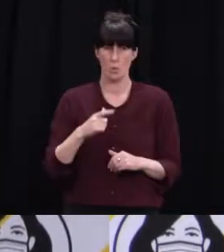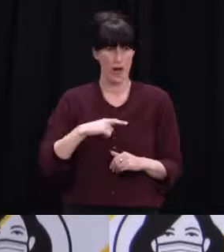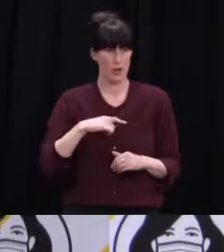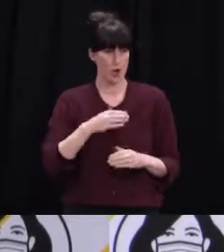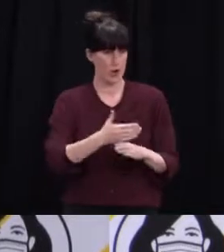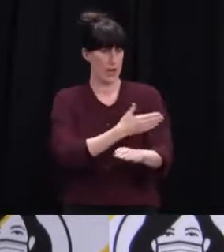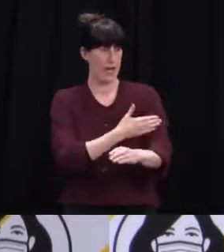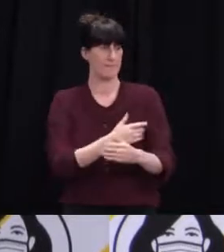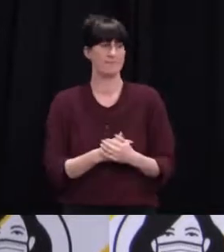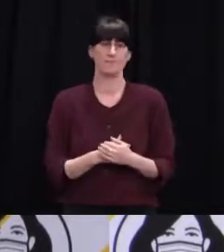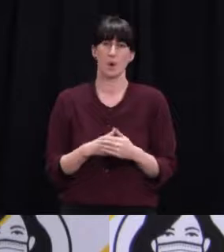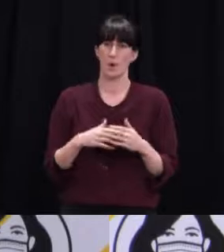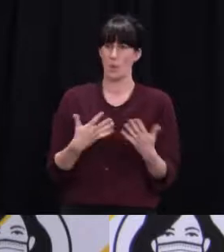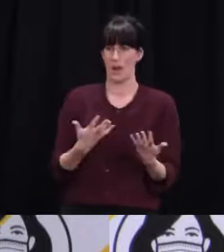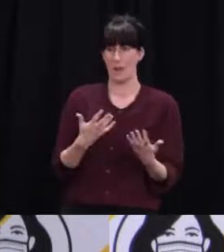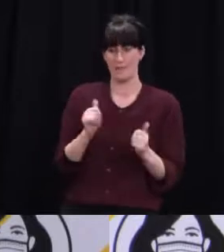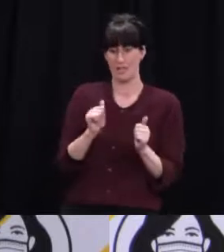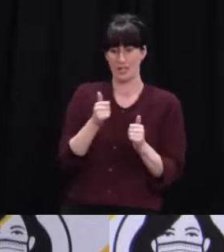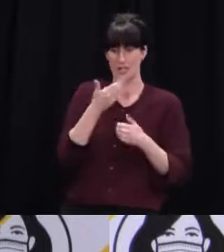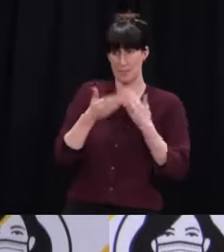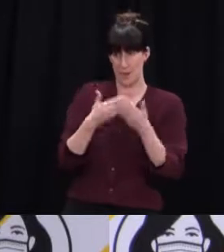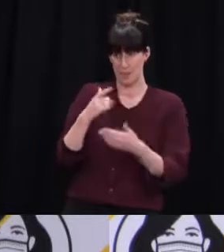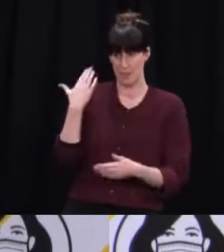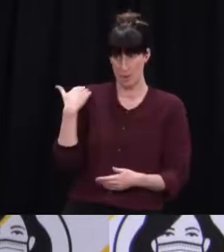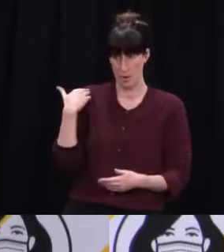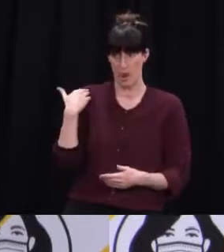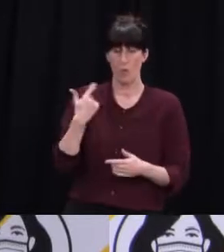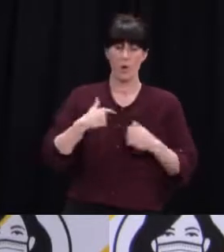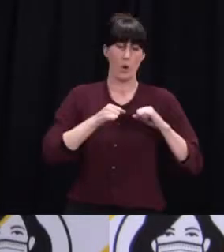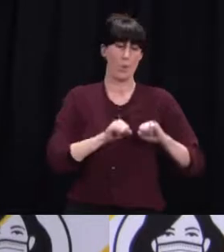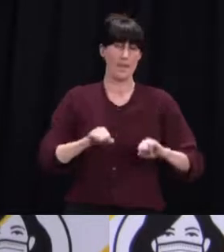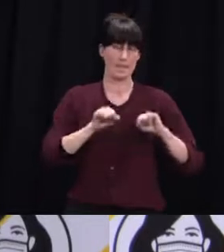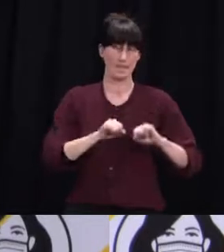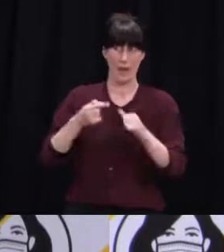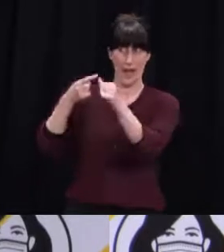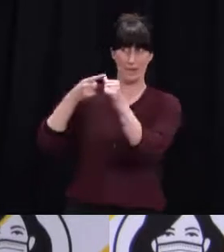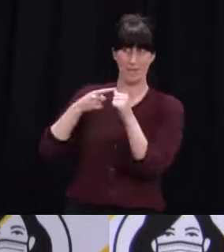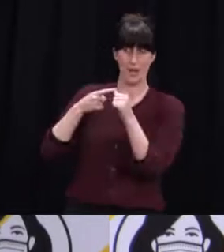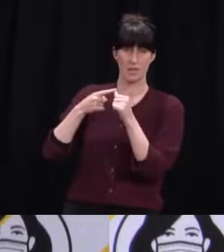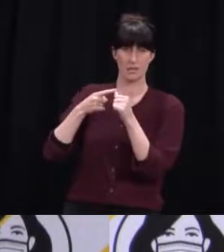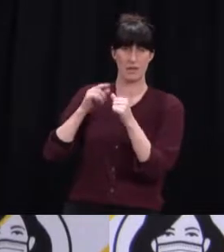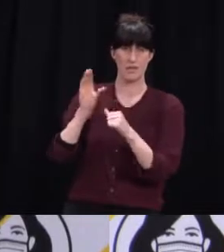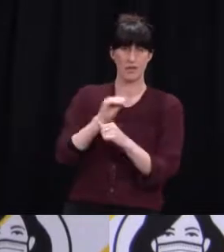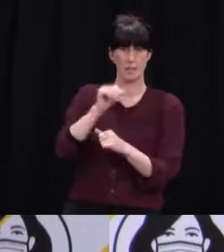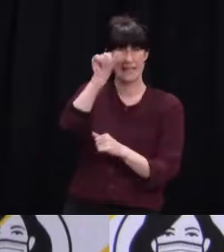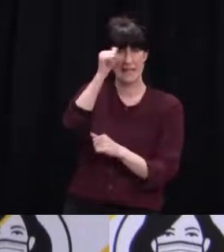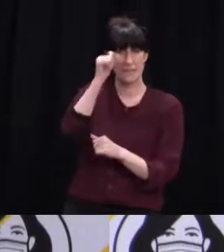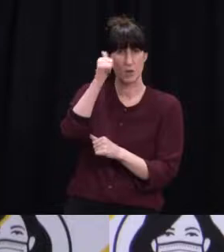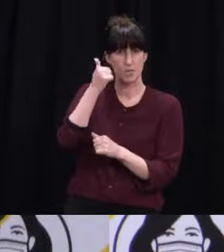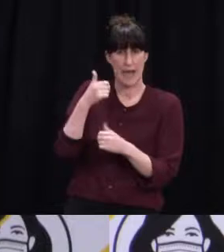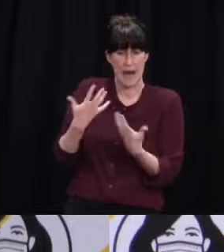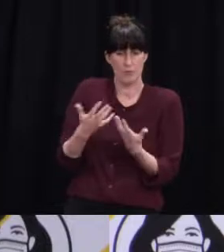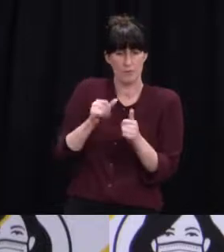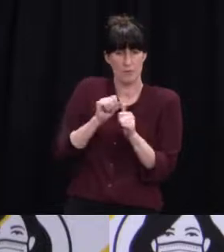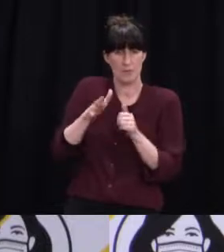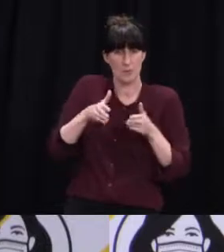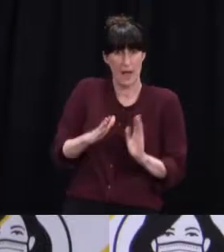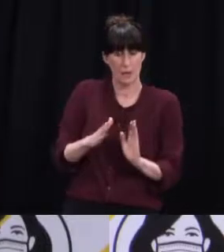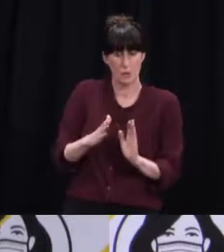inquiries. yes. Why not for? Just as I explained just earlier on, the key reason here is we